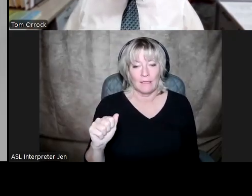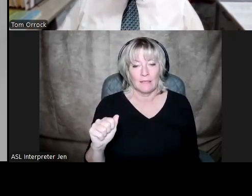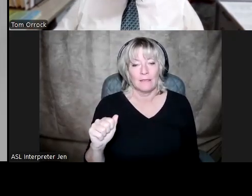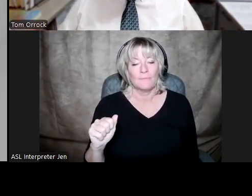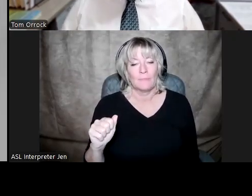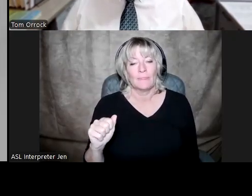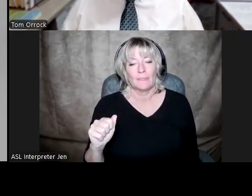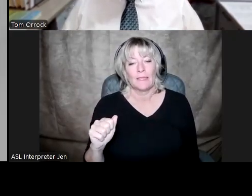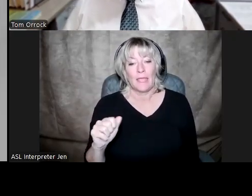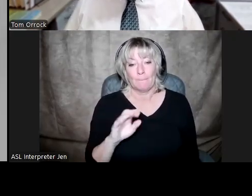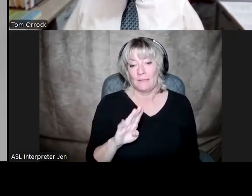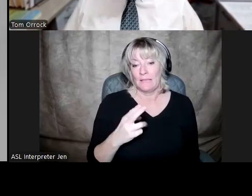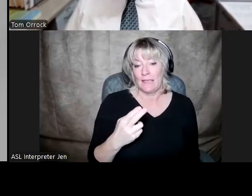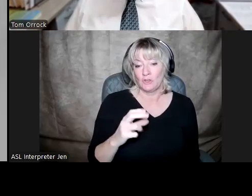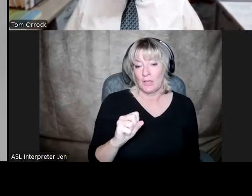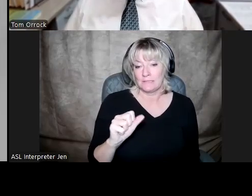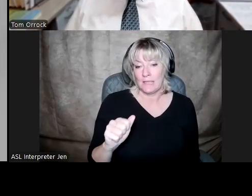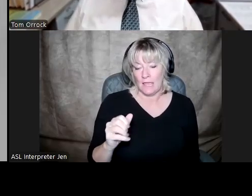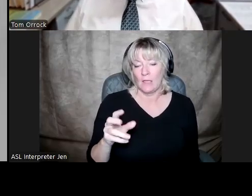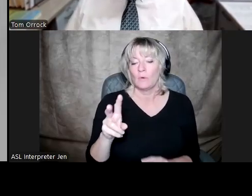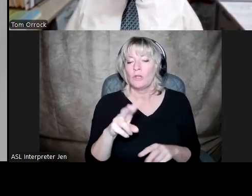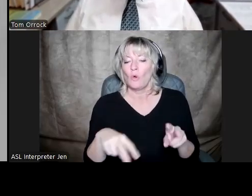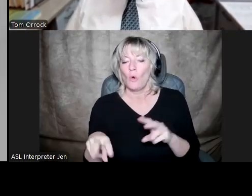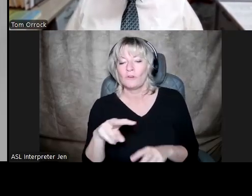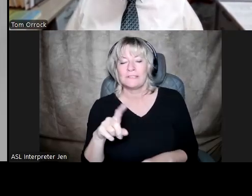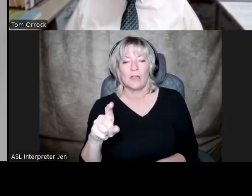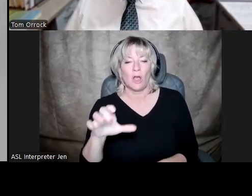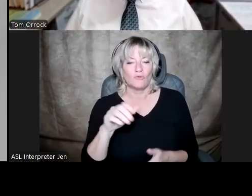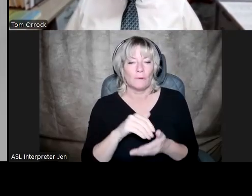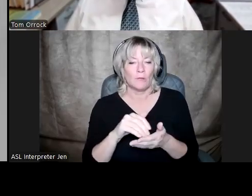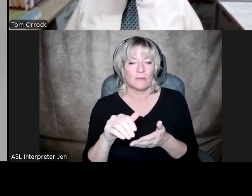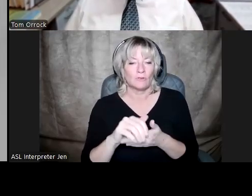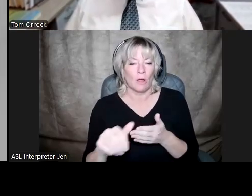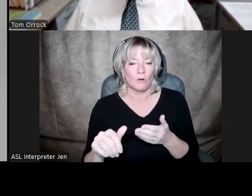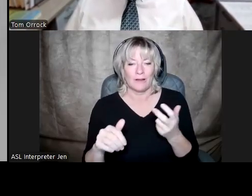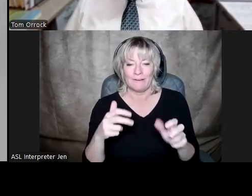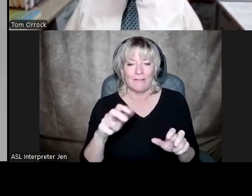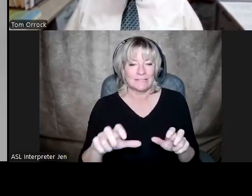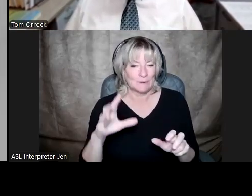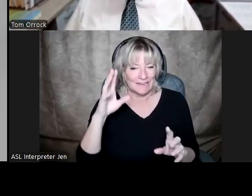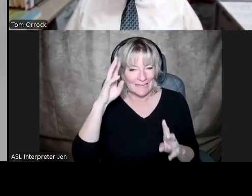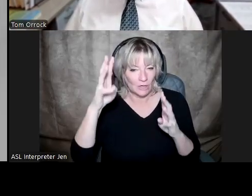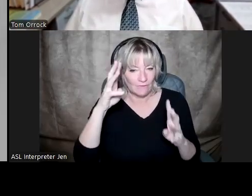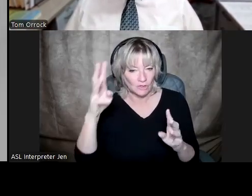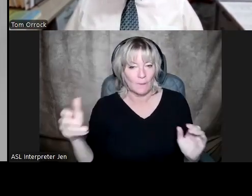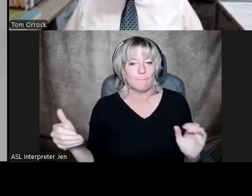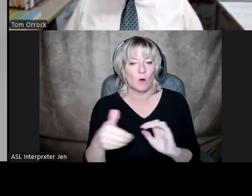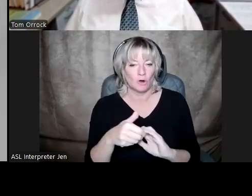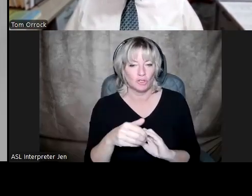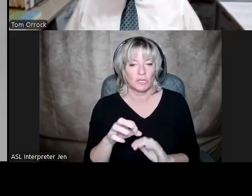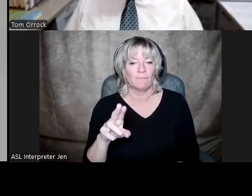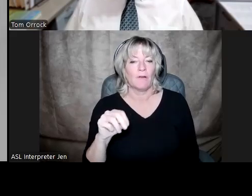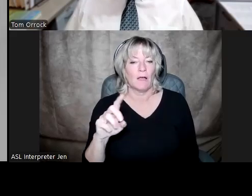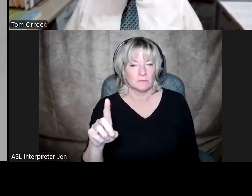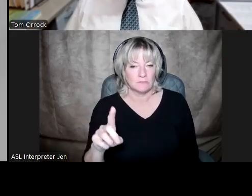and in BHSA, we'll be overseeing the $100 million investment in innovation, the Innovation Partnership Fund. And